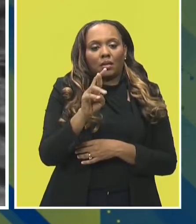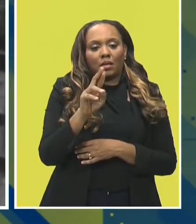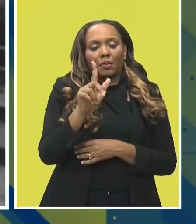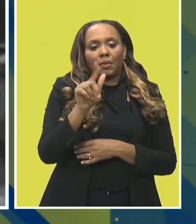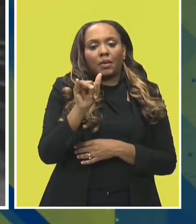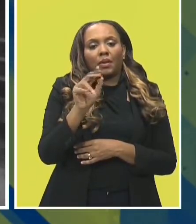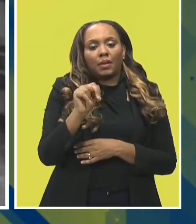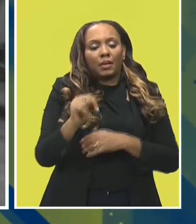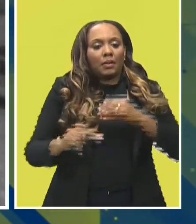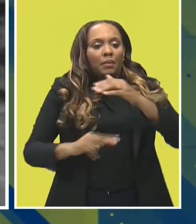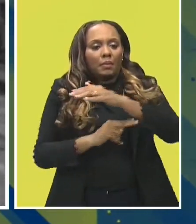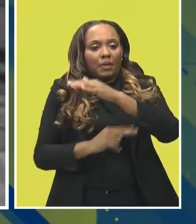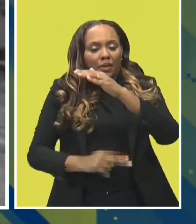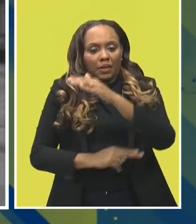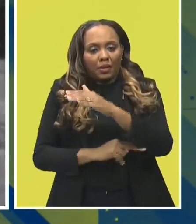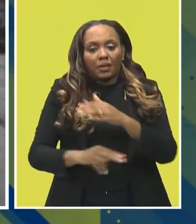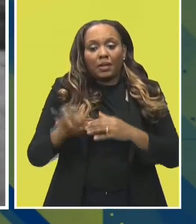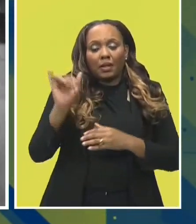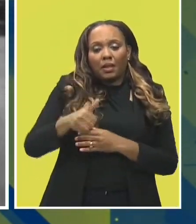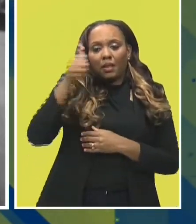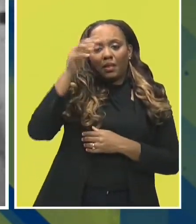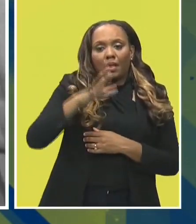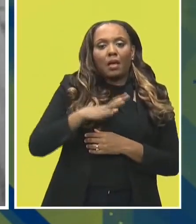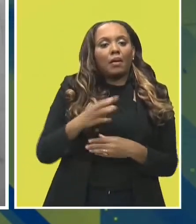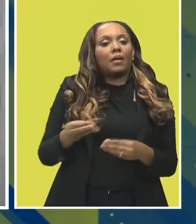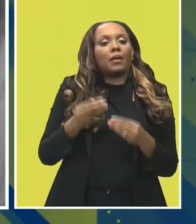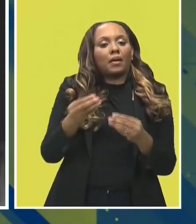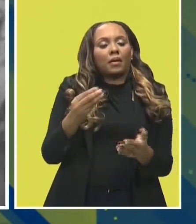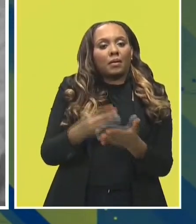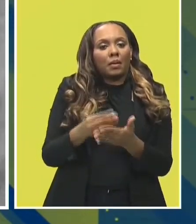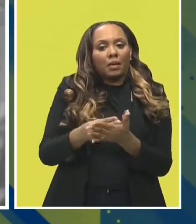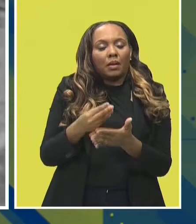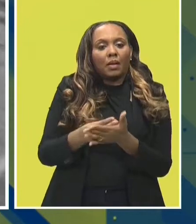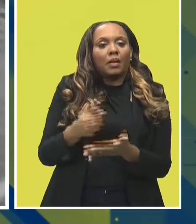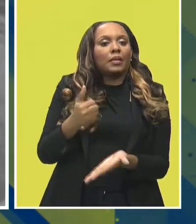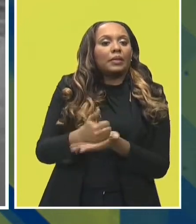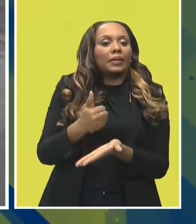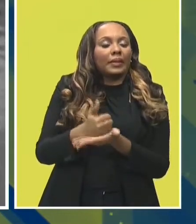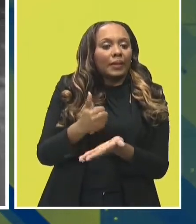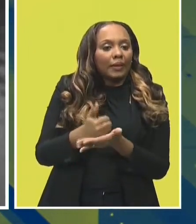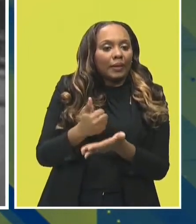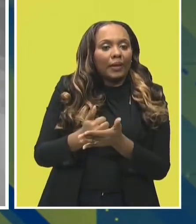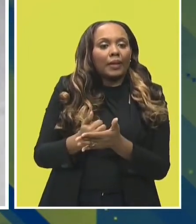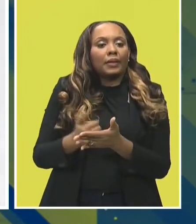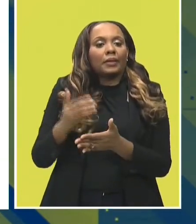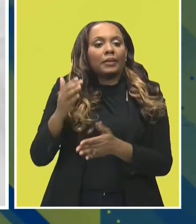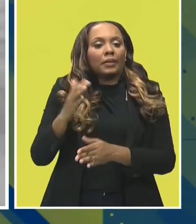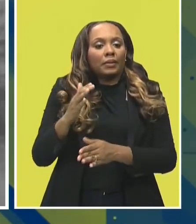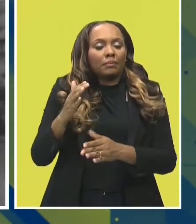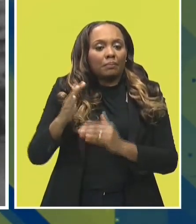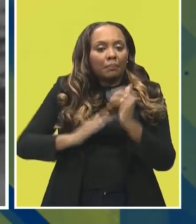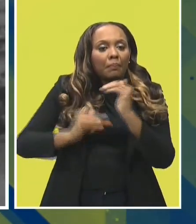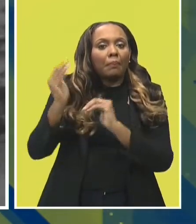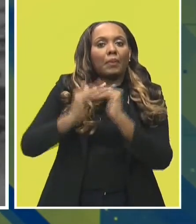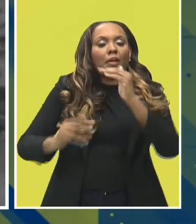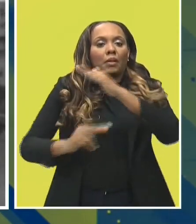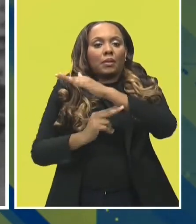he donated very, very much towards the finances of getting the bridge rebuilt.